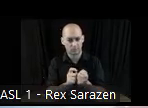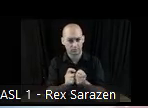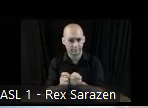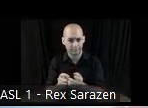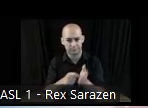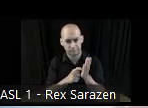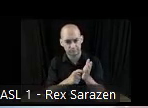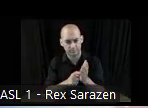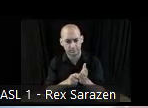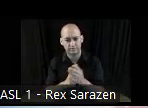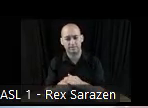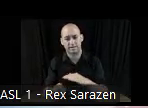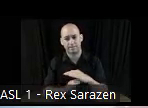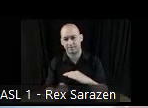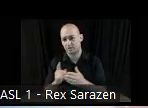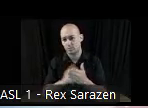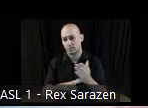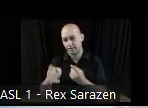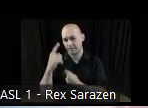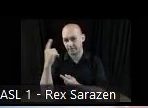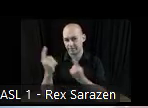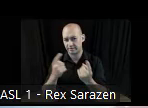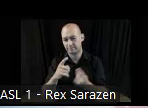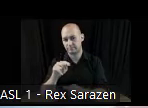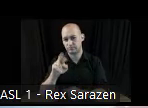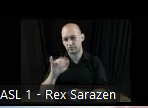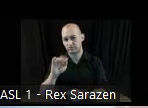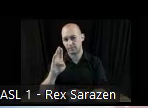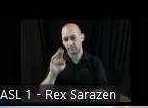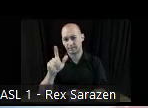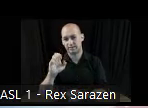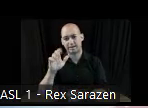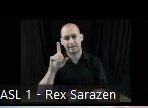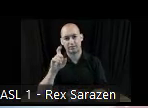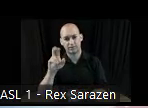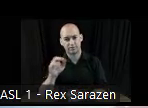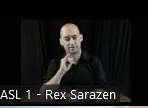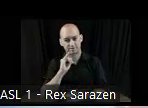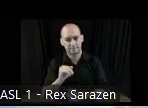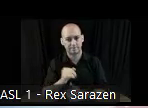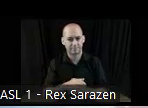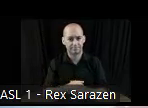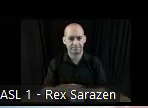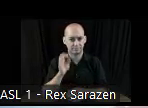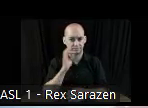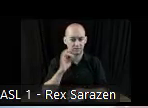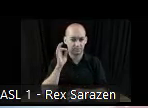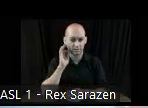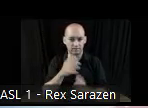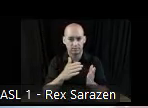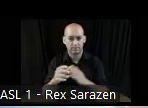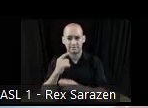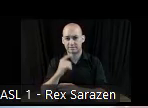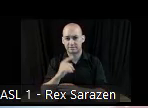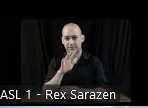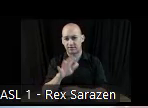they consider a tribal elder. And a lot of our tribal communities consider age 55